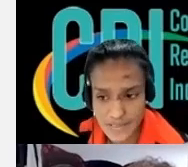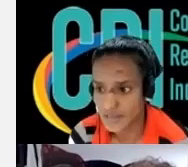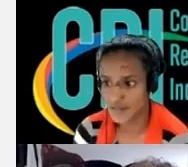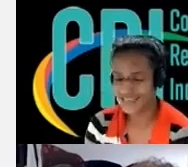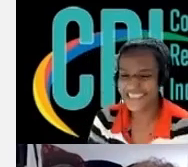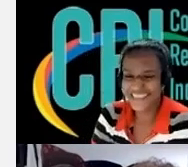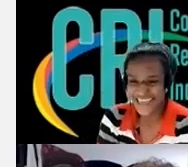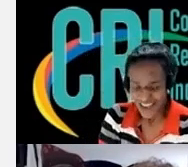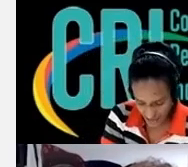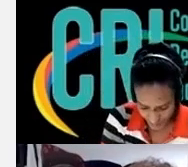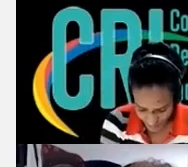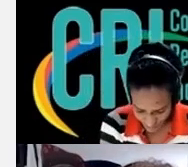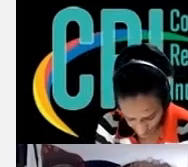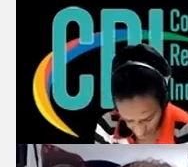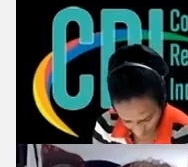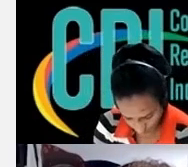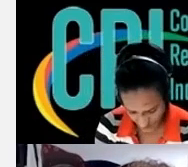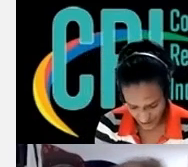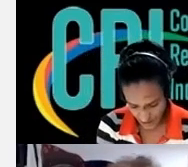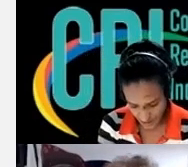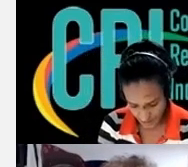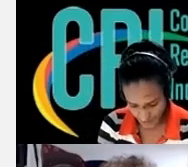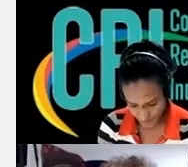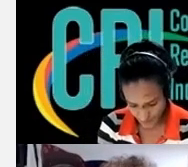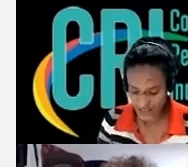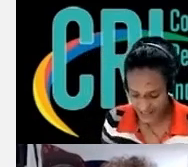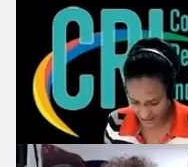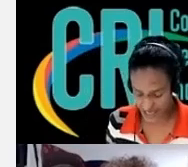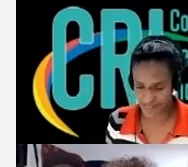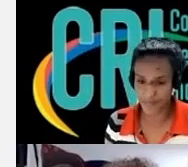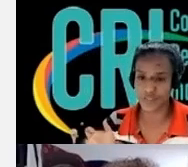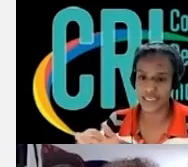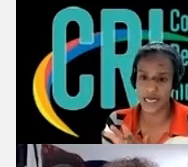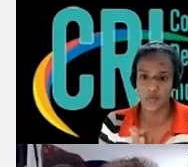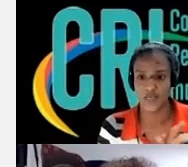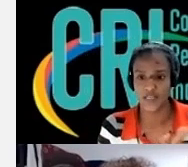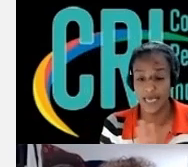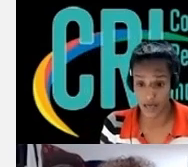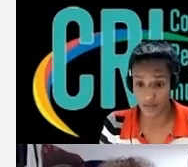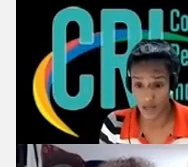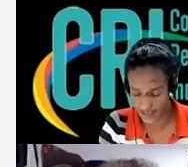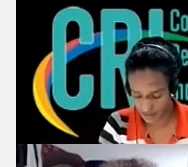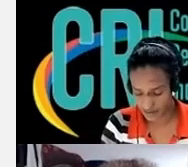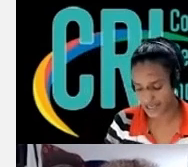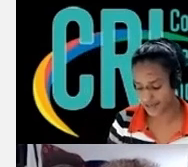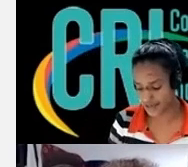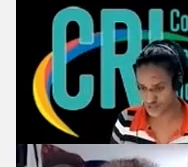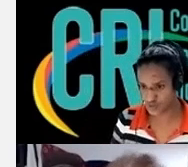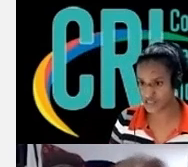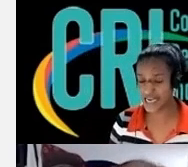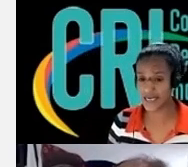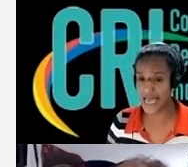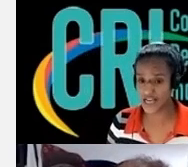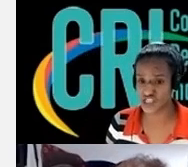Oh. But for us, we identified that people need help with getting online, getting on